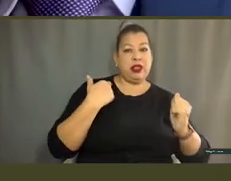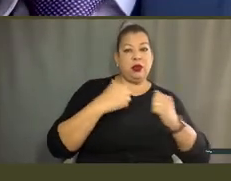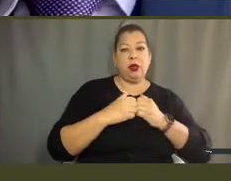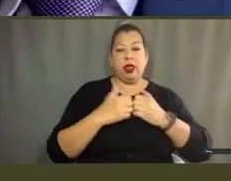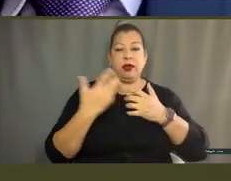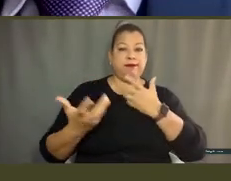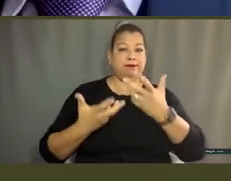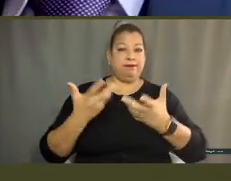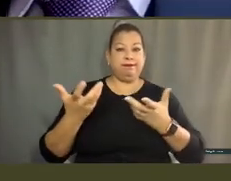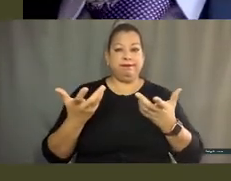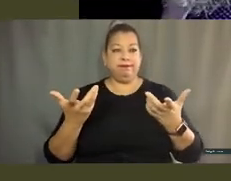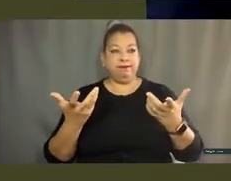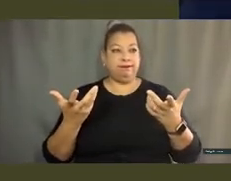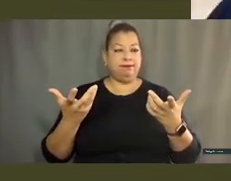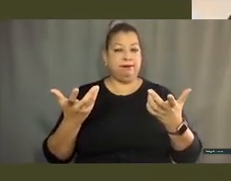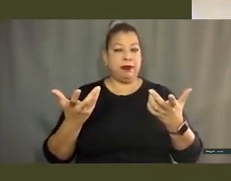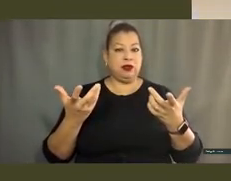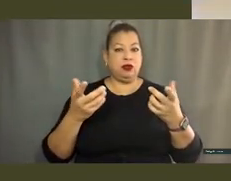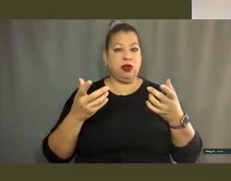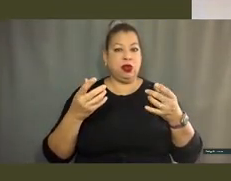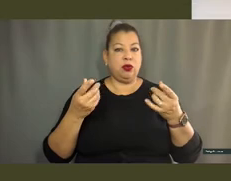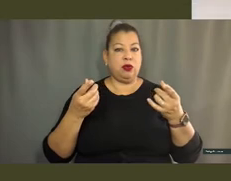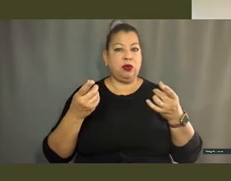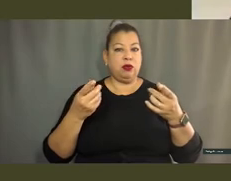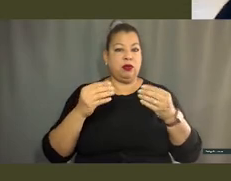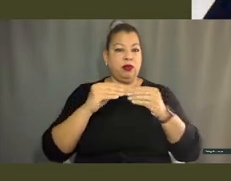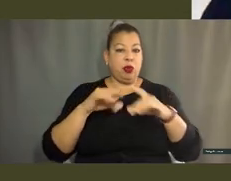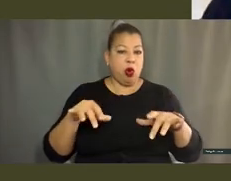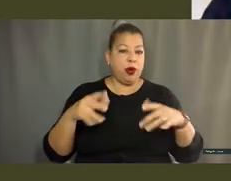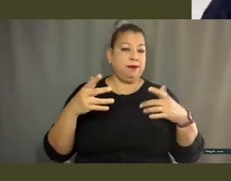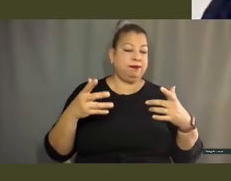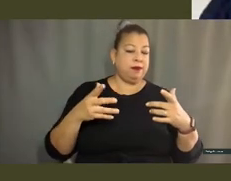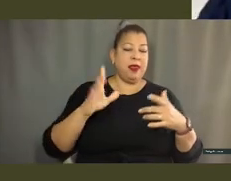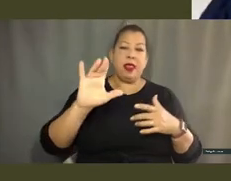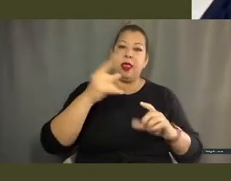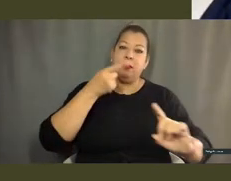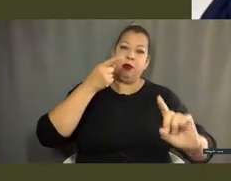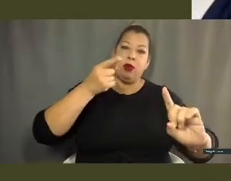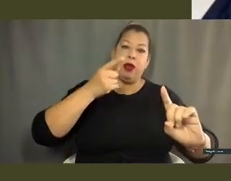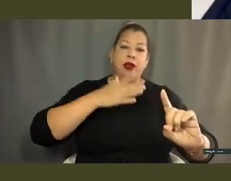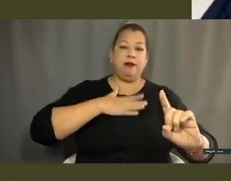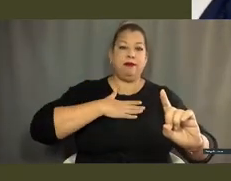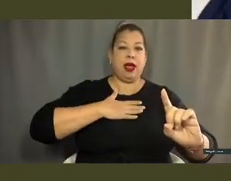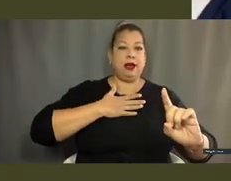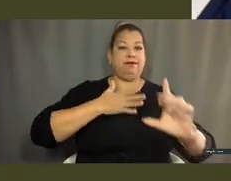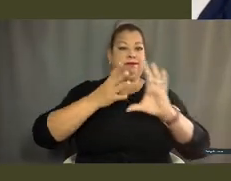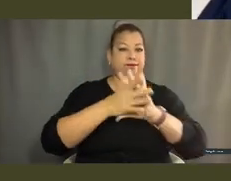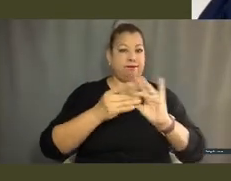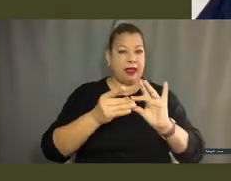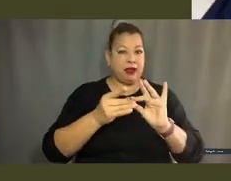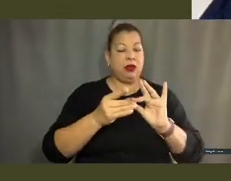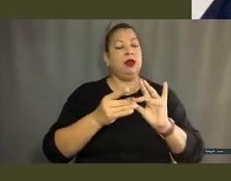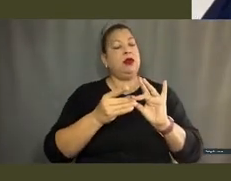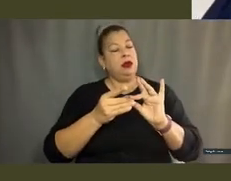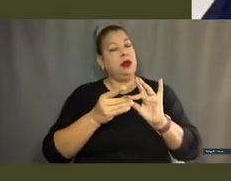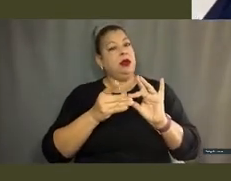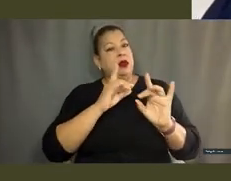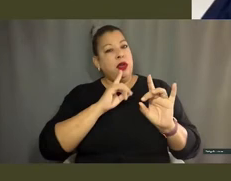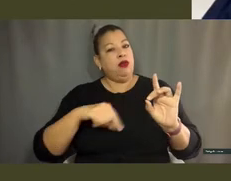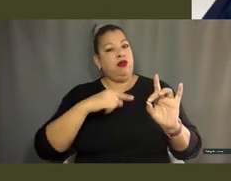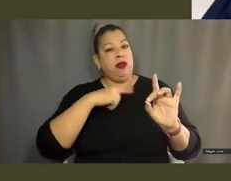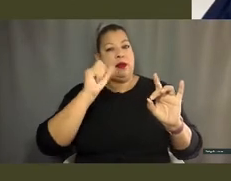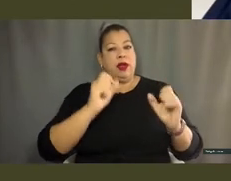Yeah, no, totally. I mean, I think that is exactly at the heart of my earlier offering that, you know, we really have to really approach this in a